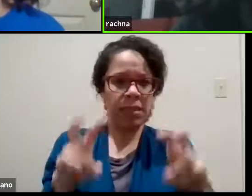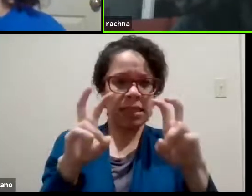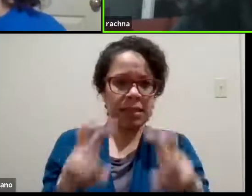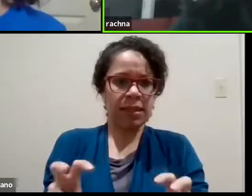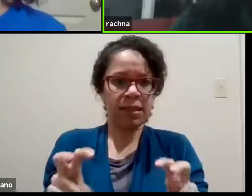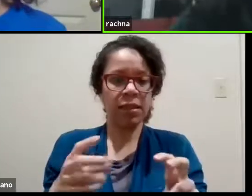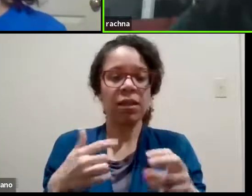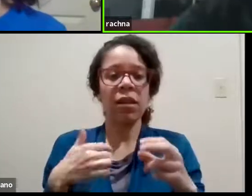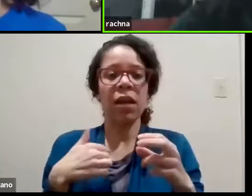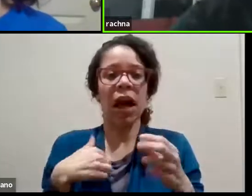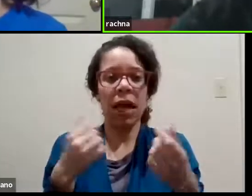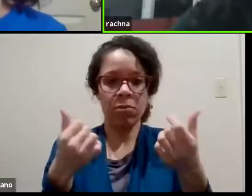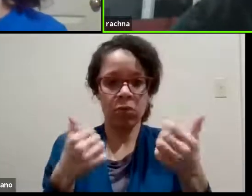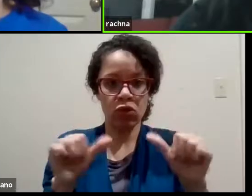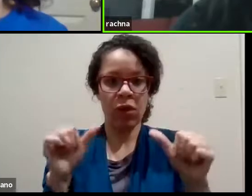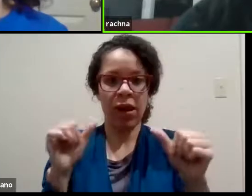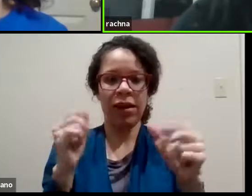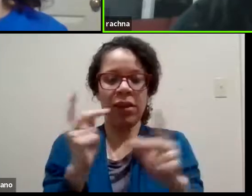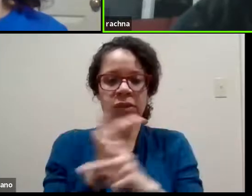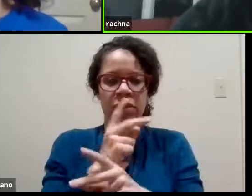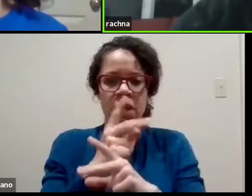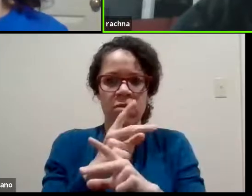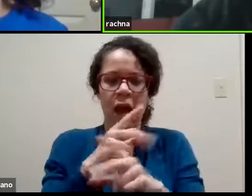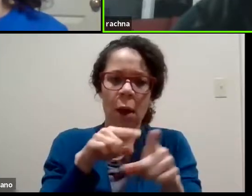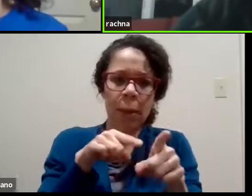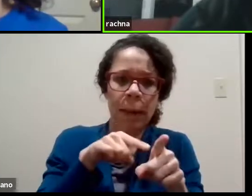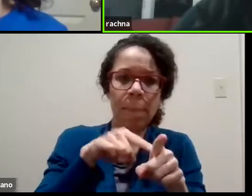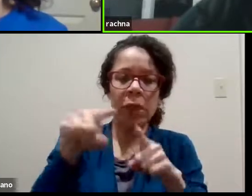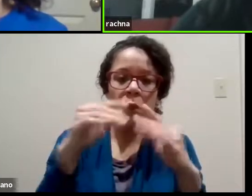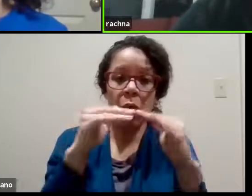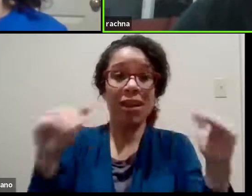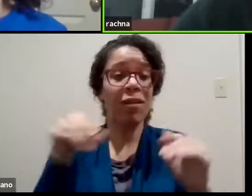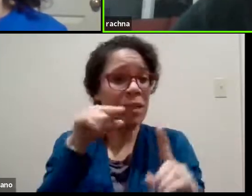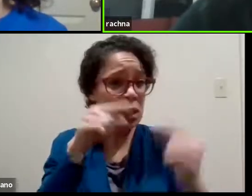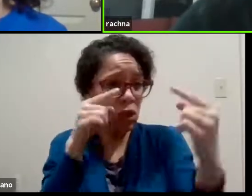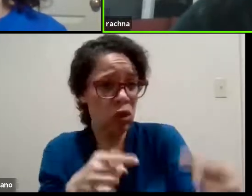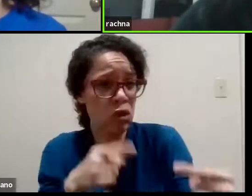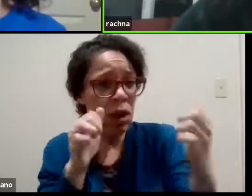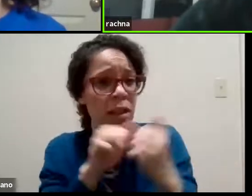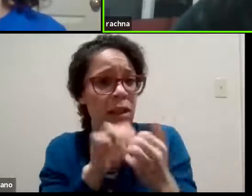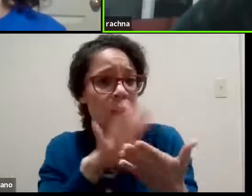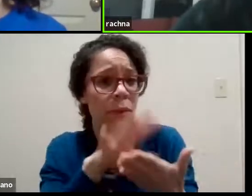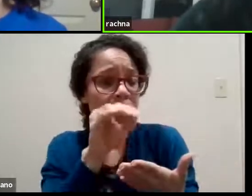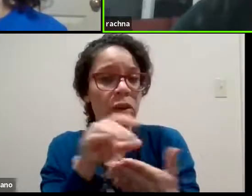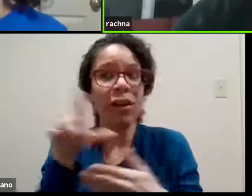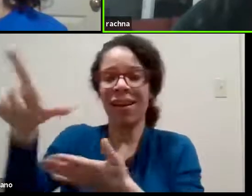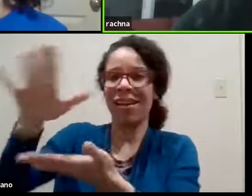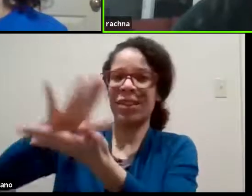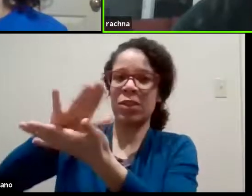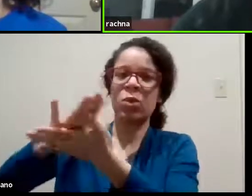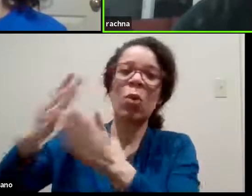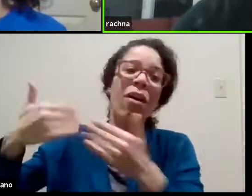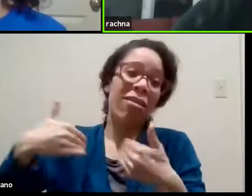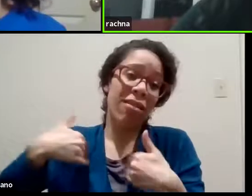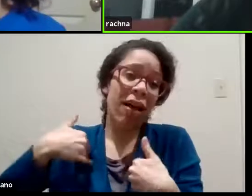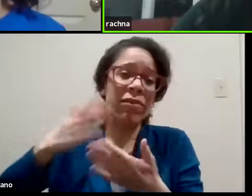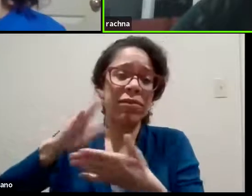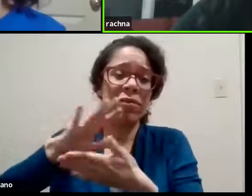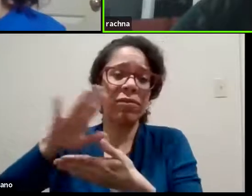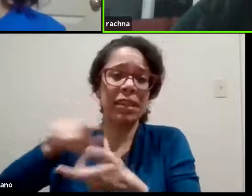at a pure level, are they struggling with learning? But the school does have certain guidelines. And so if you're